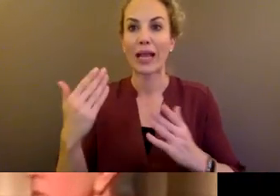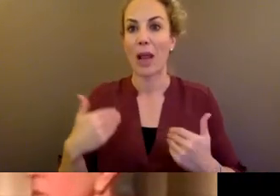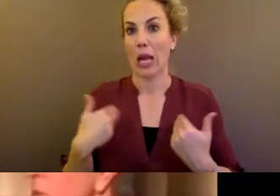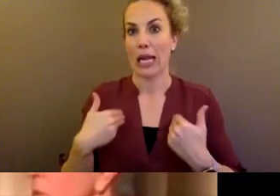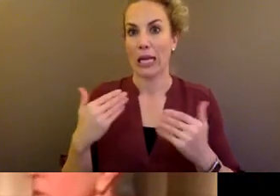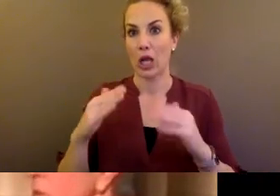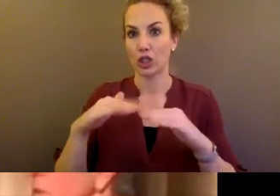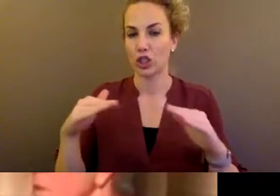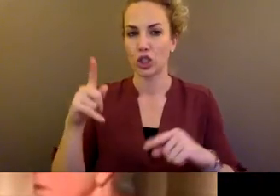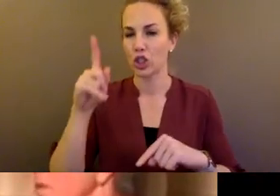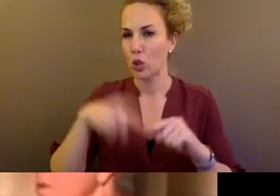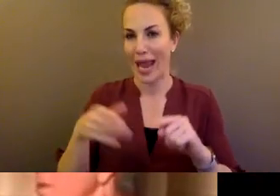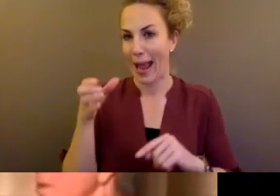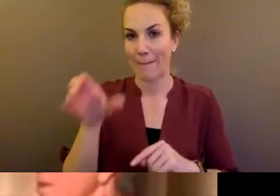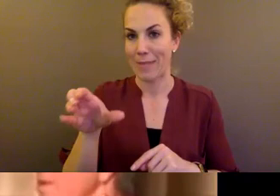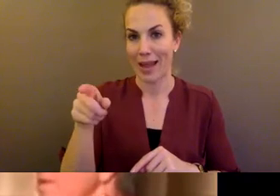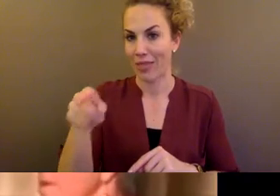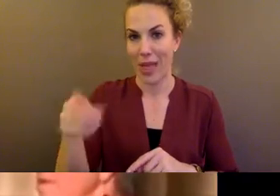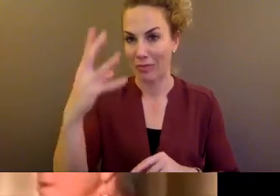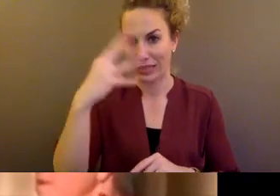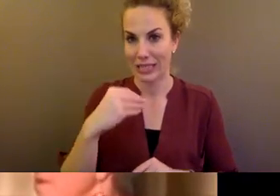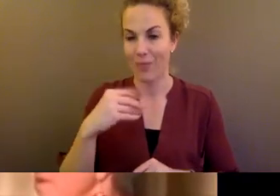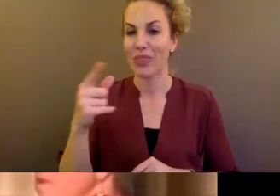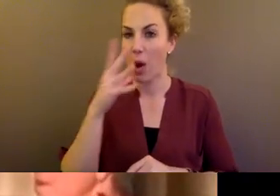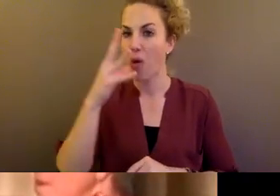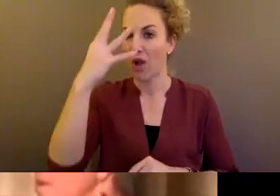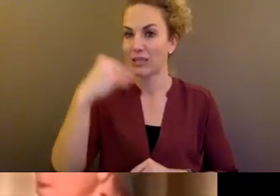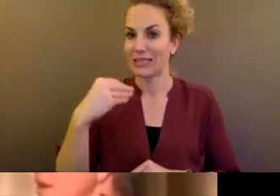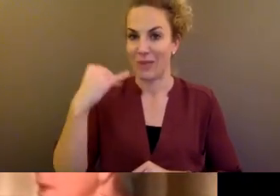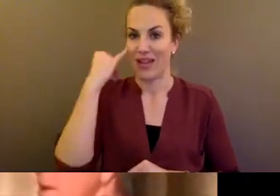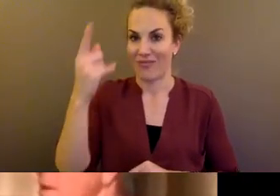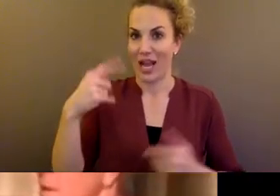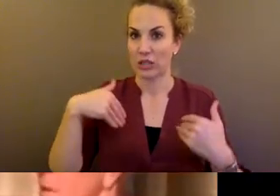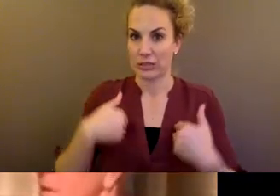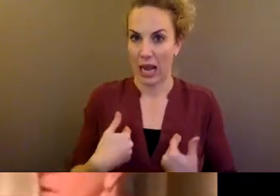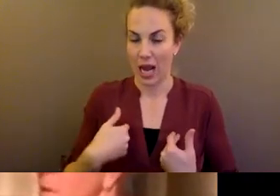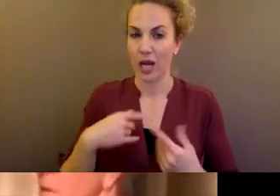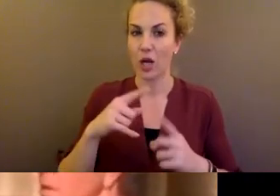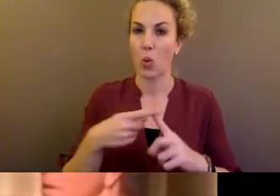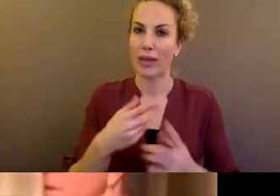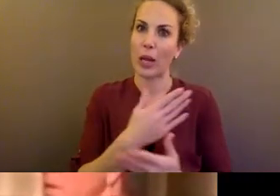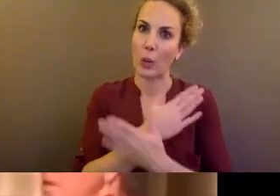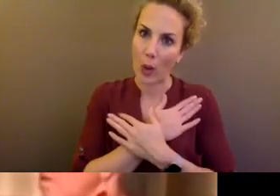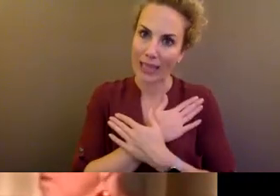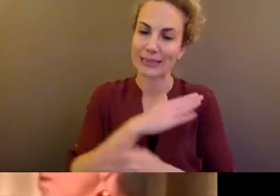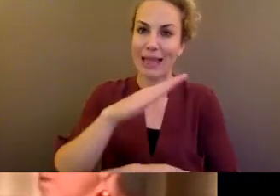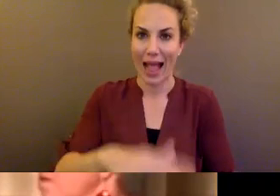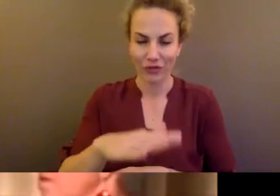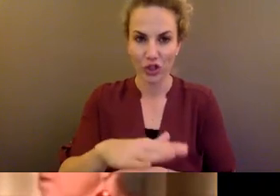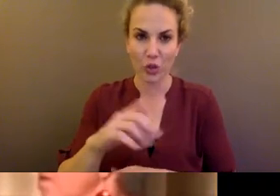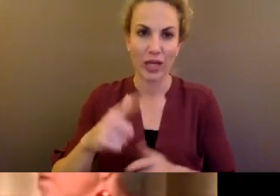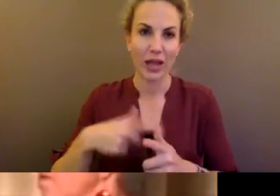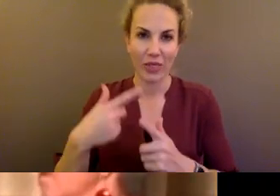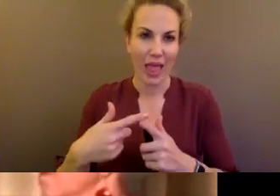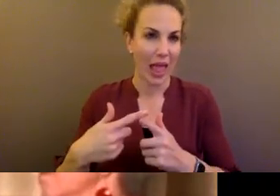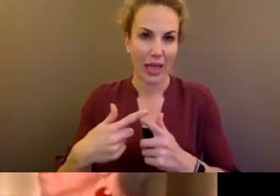is you can't make them sleep. I mean, they will fall asleep if they're tired. And when we have a restful time in the afternoon, then